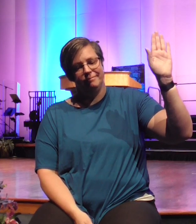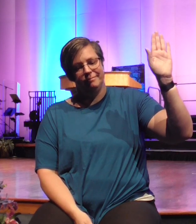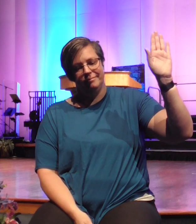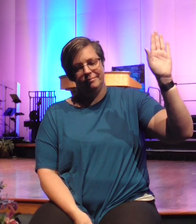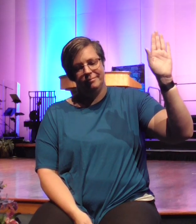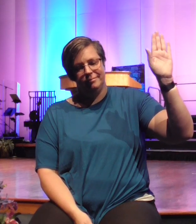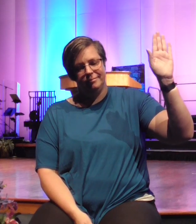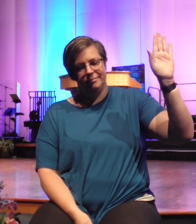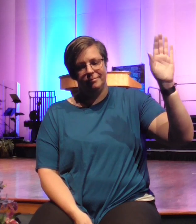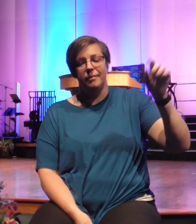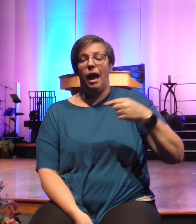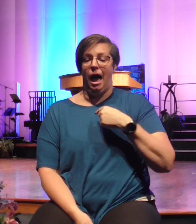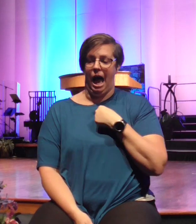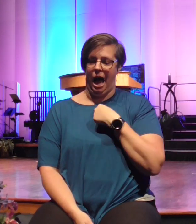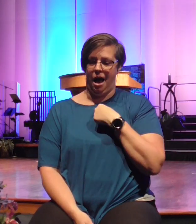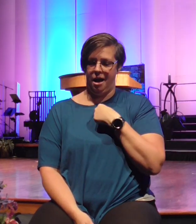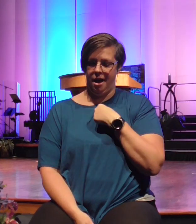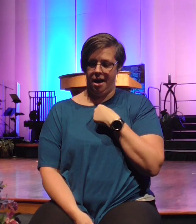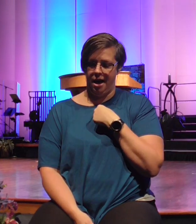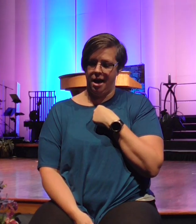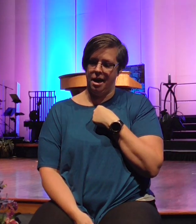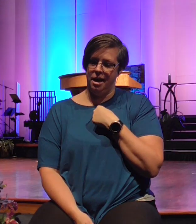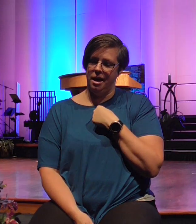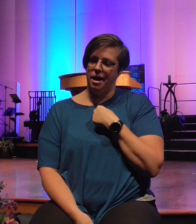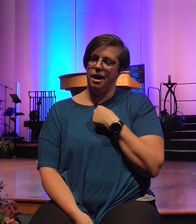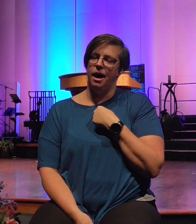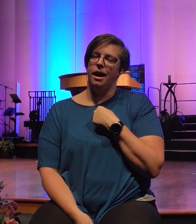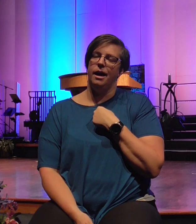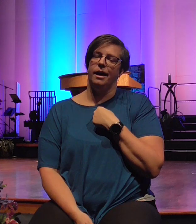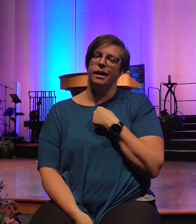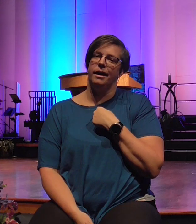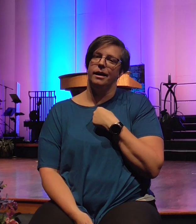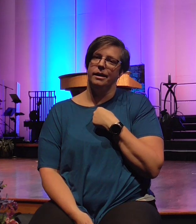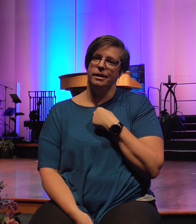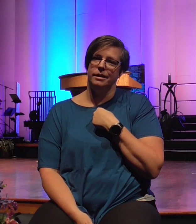yours. I